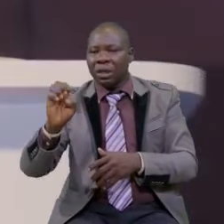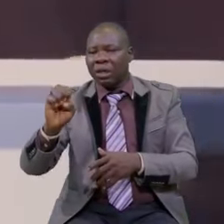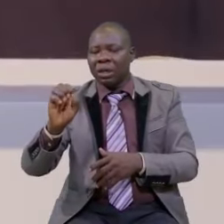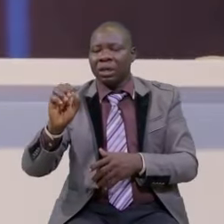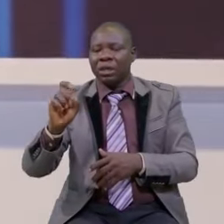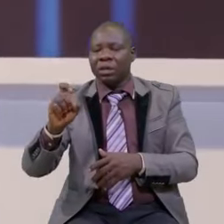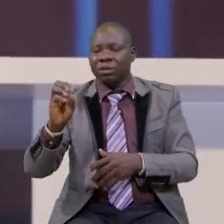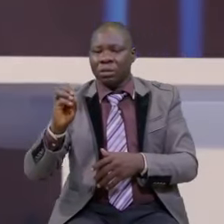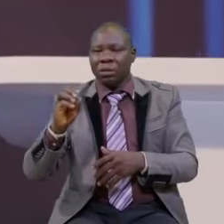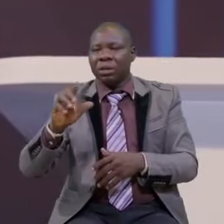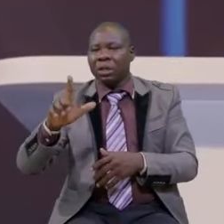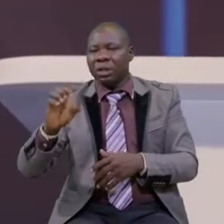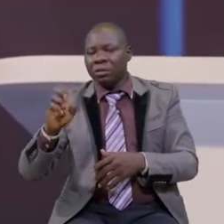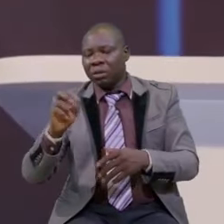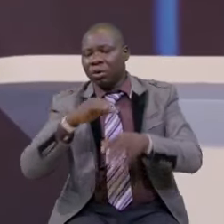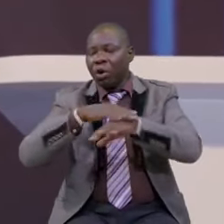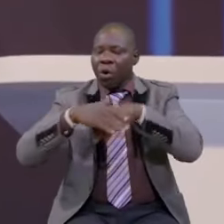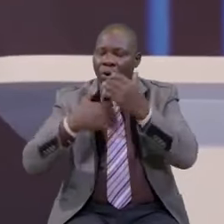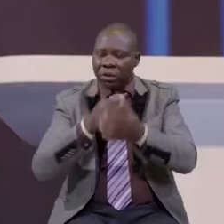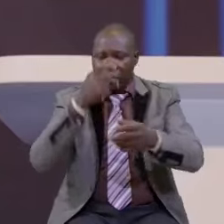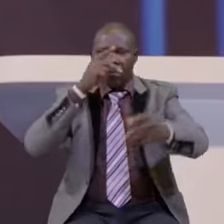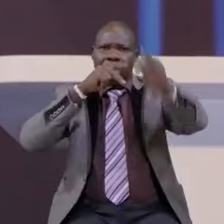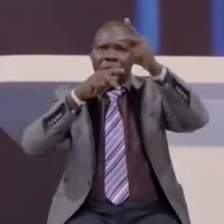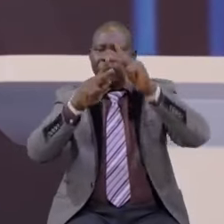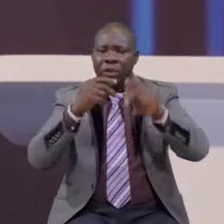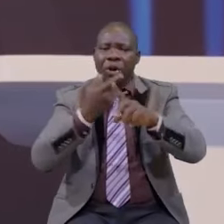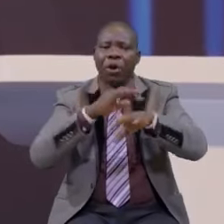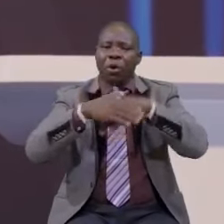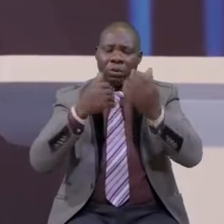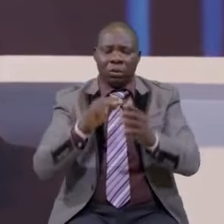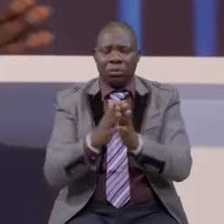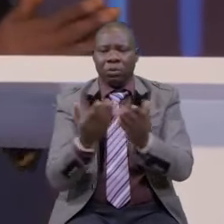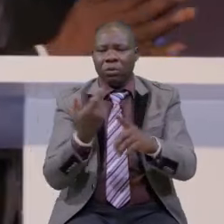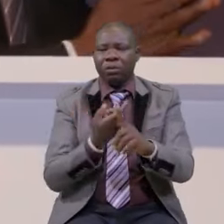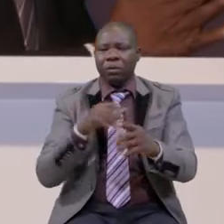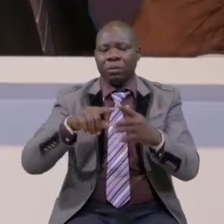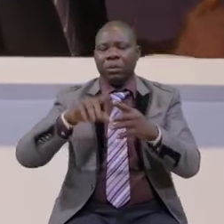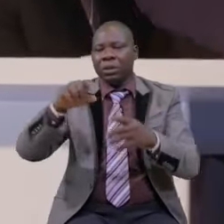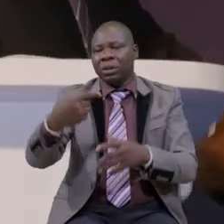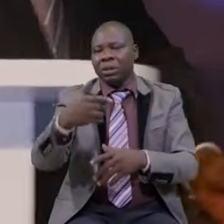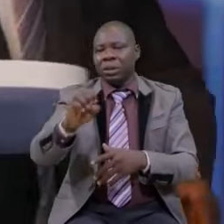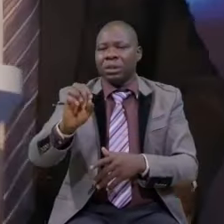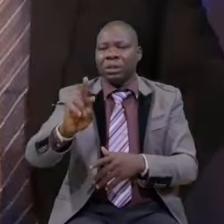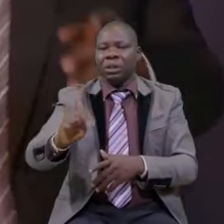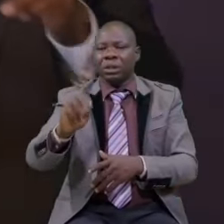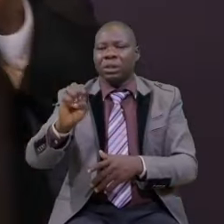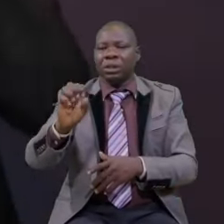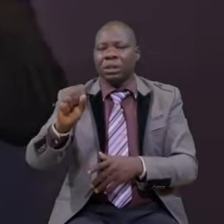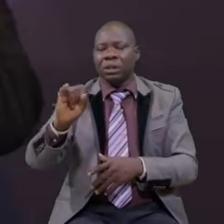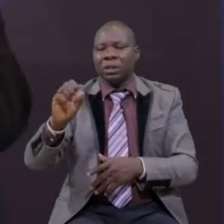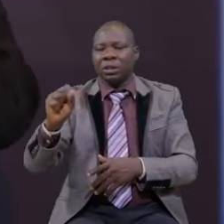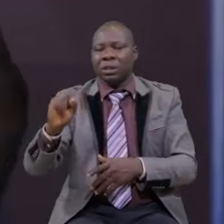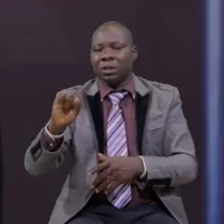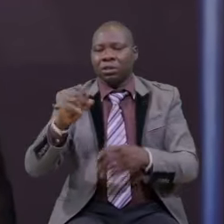those books from Genesis to Malachi. Let them